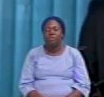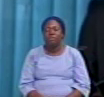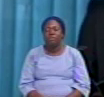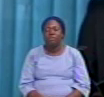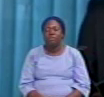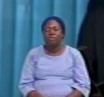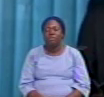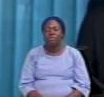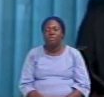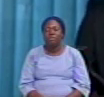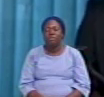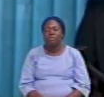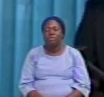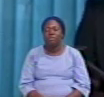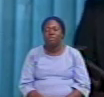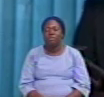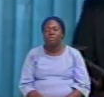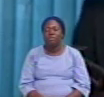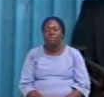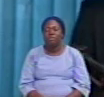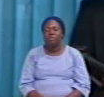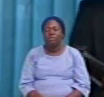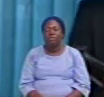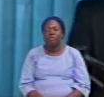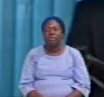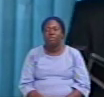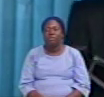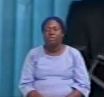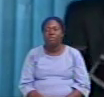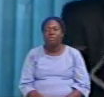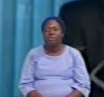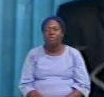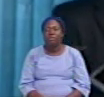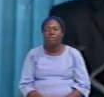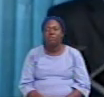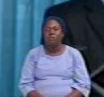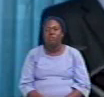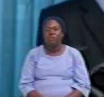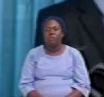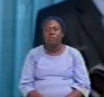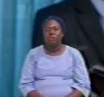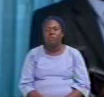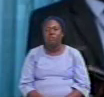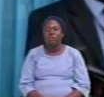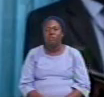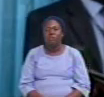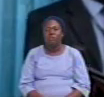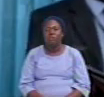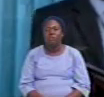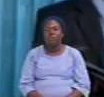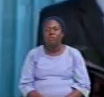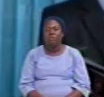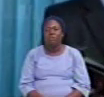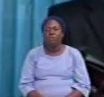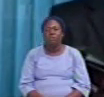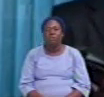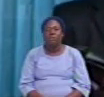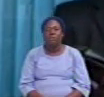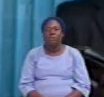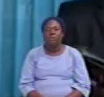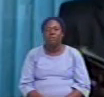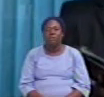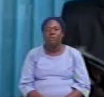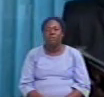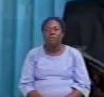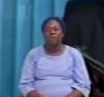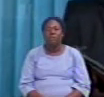darksome path, yields sunshine all the way. It tells of one whose loving heart can